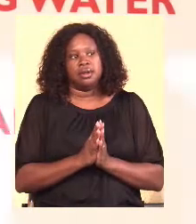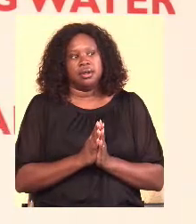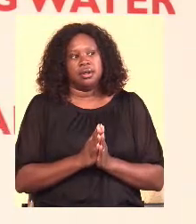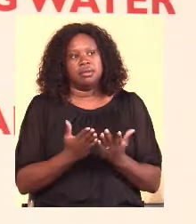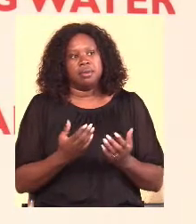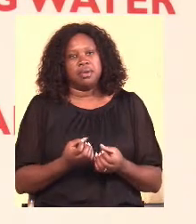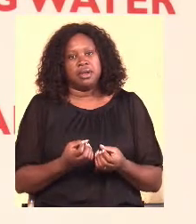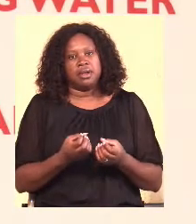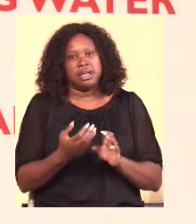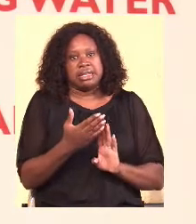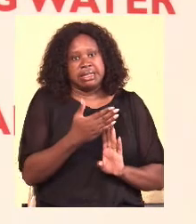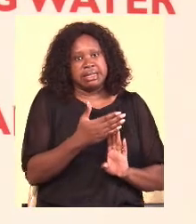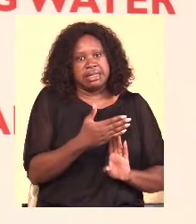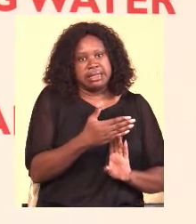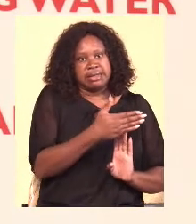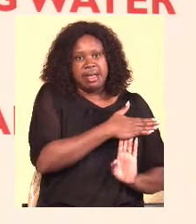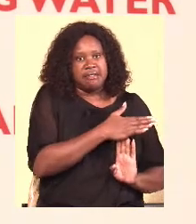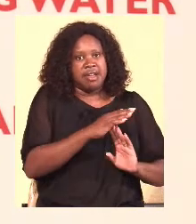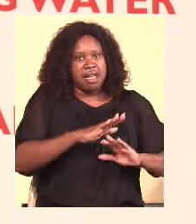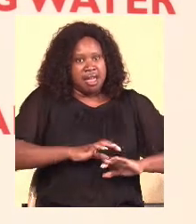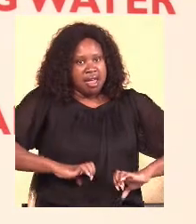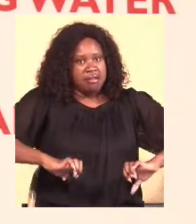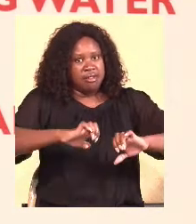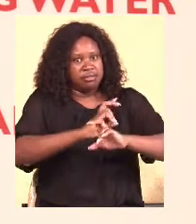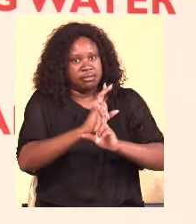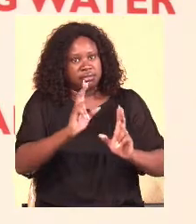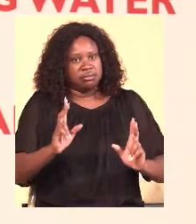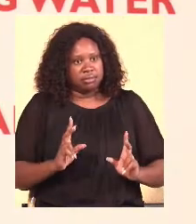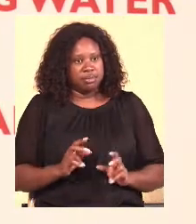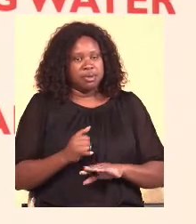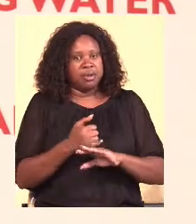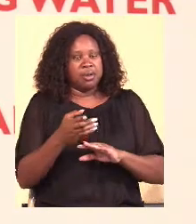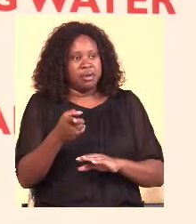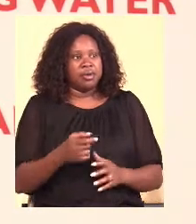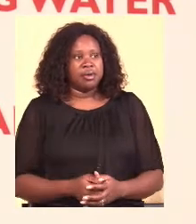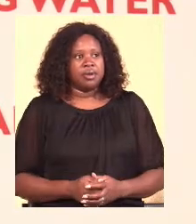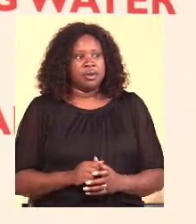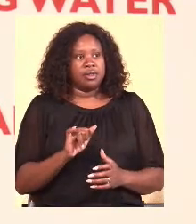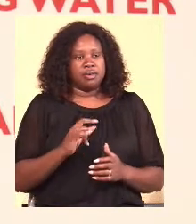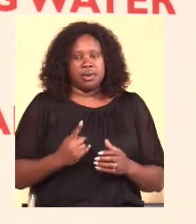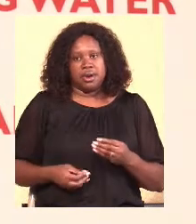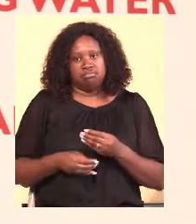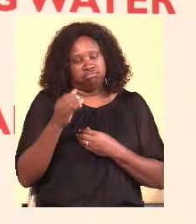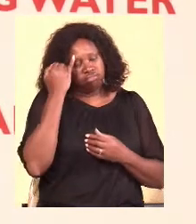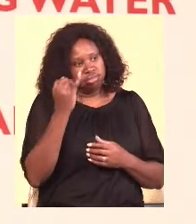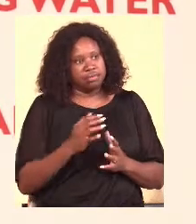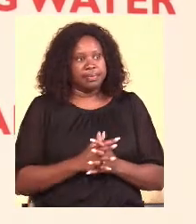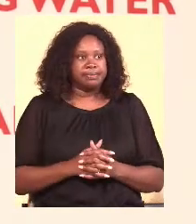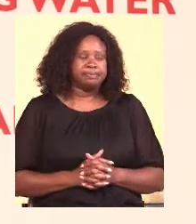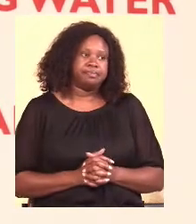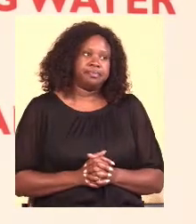safe environment for those people in those areas. So that's just what I would suggest.